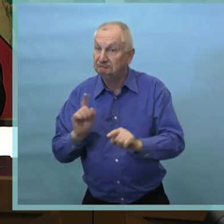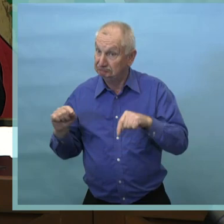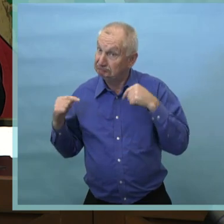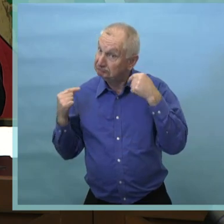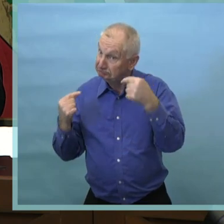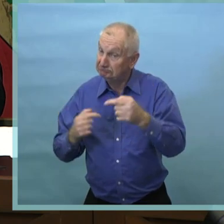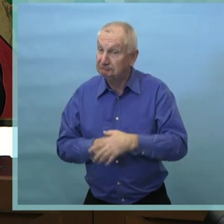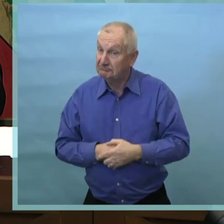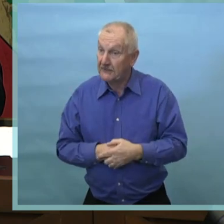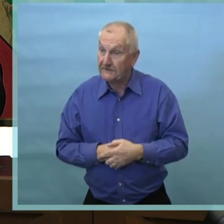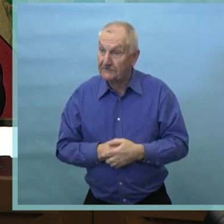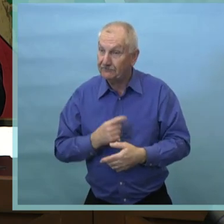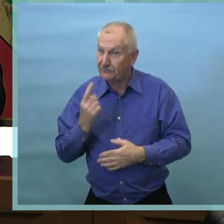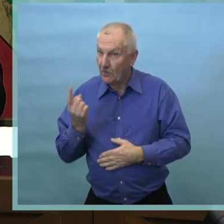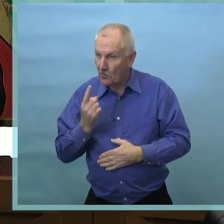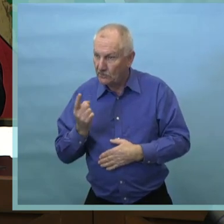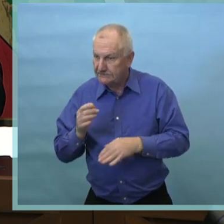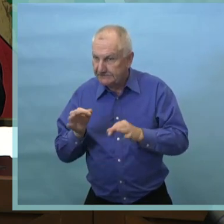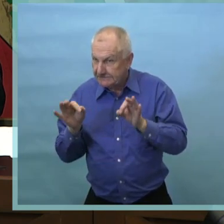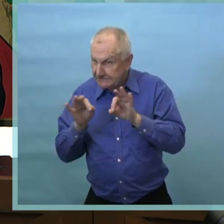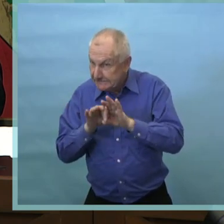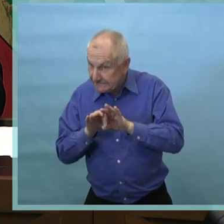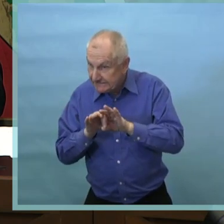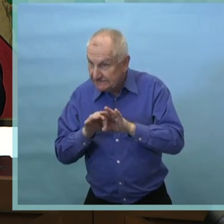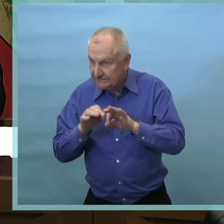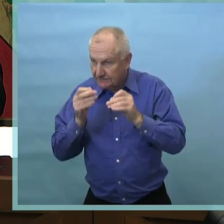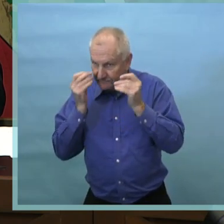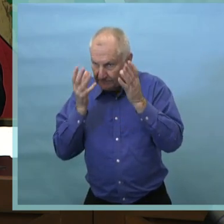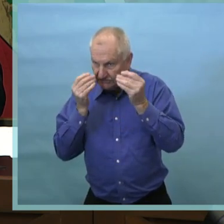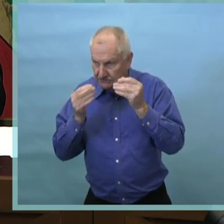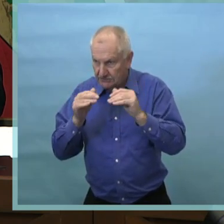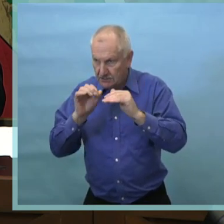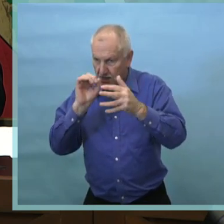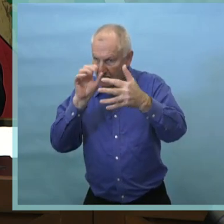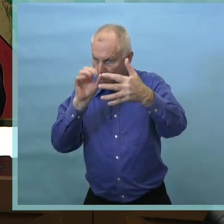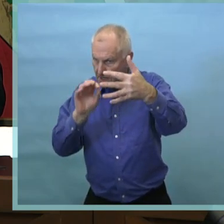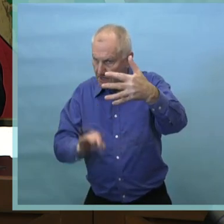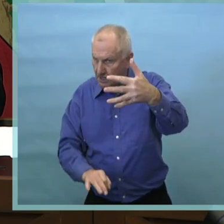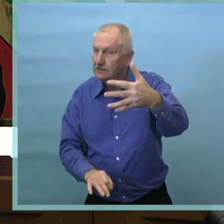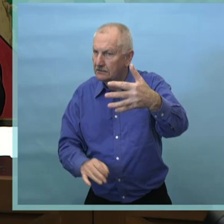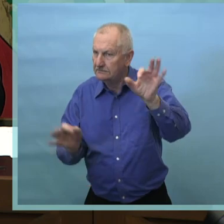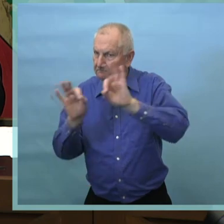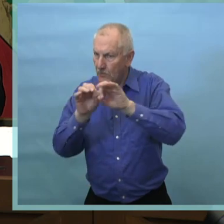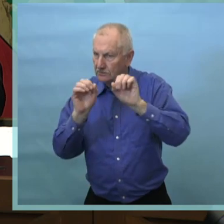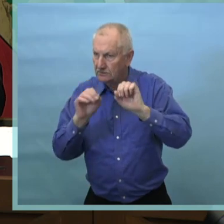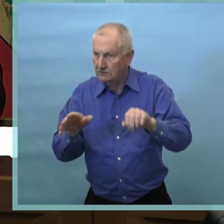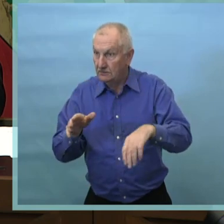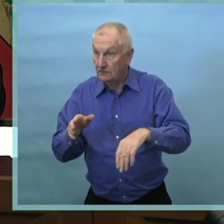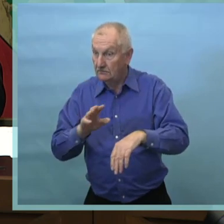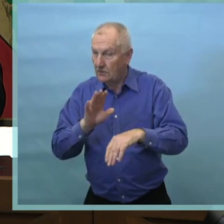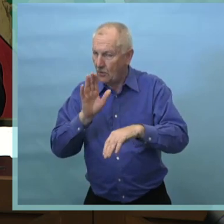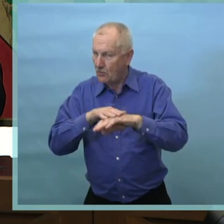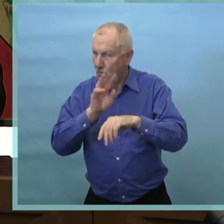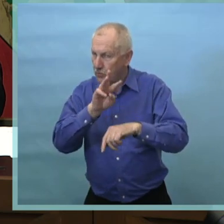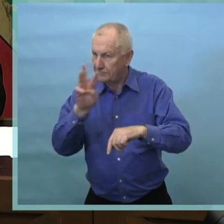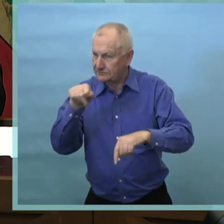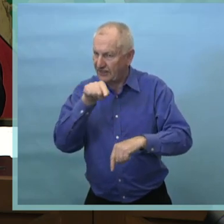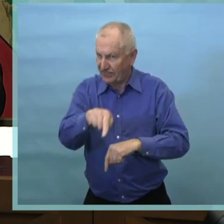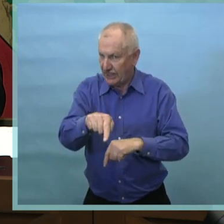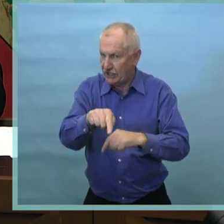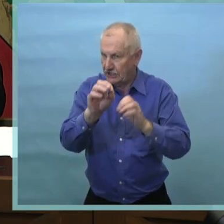We always want to make sure that we put out all the facts and the numbers. They are available on our website. And we always stated that we were